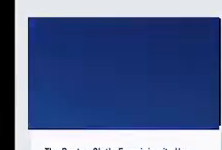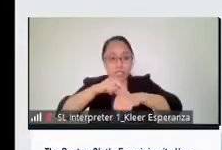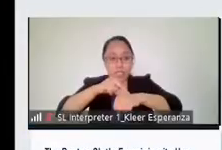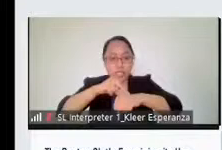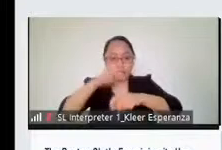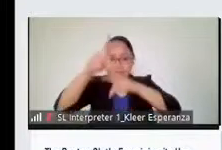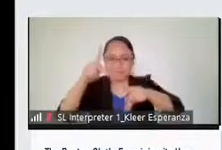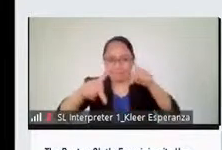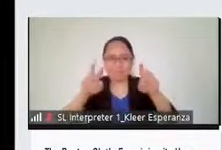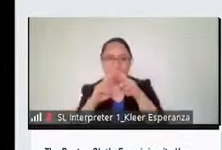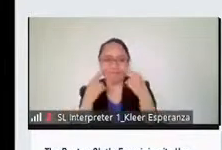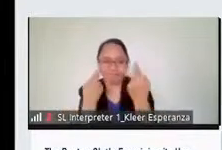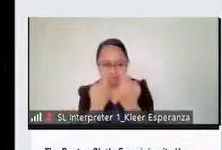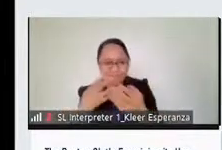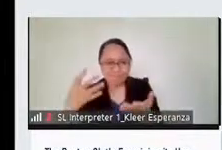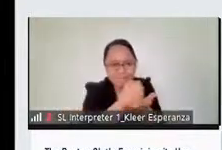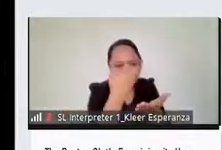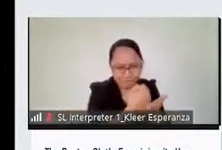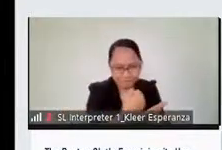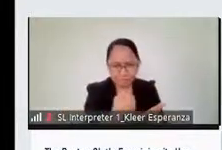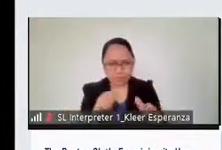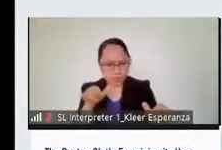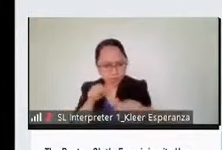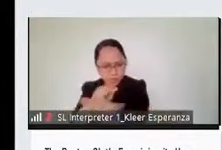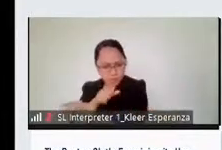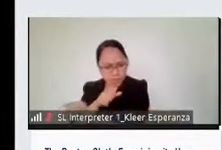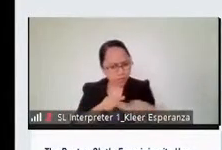techniques, design and motifs, and function.